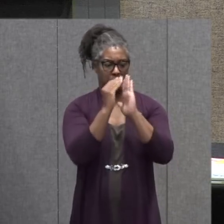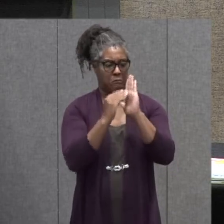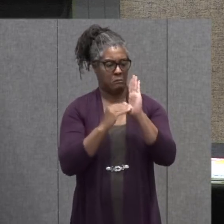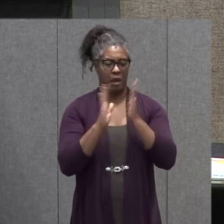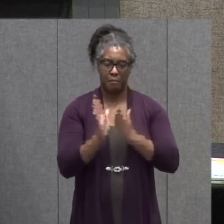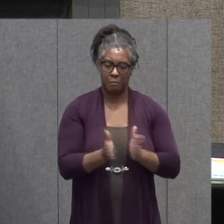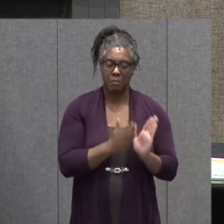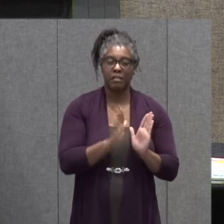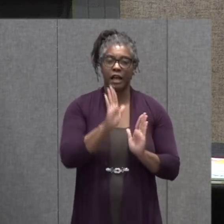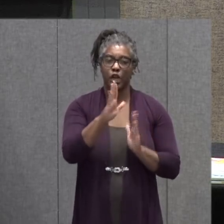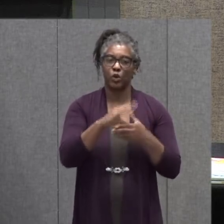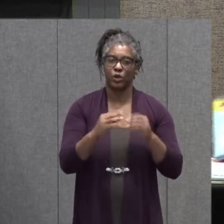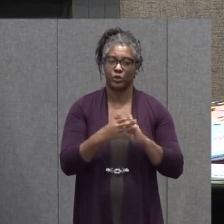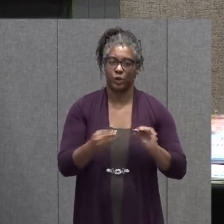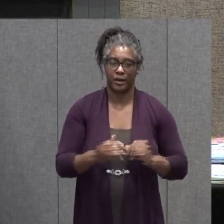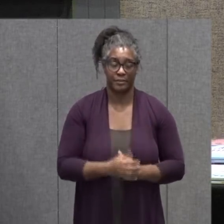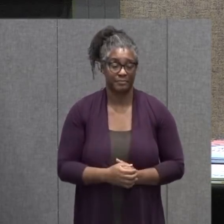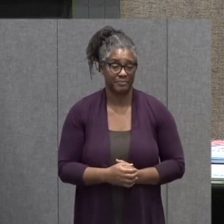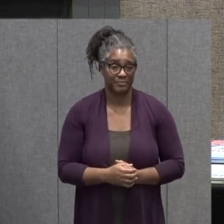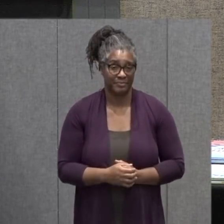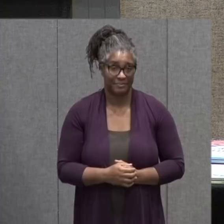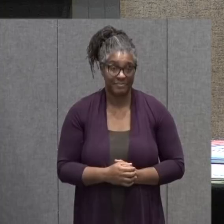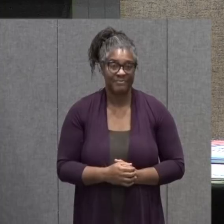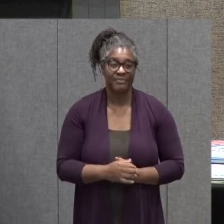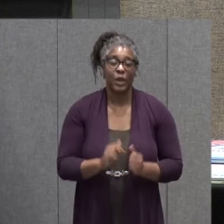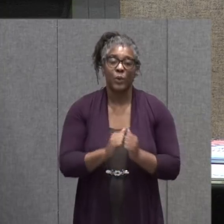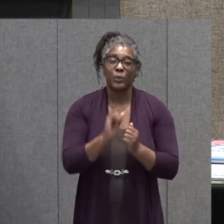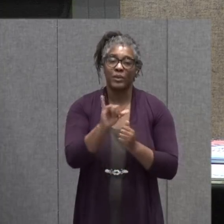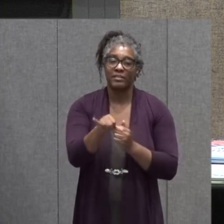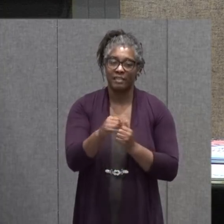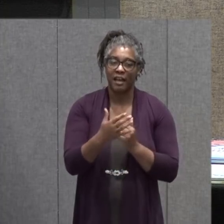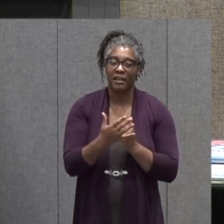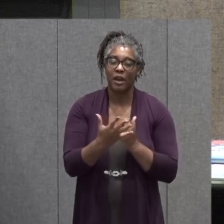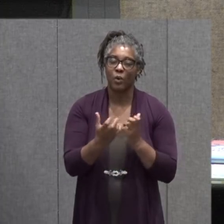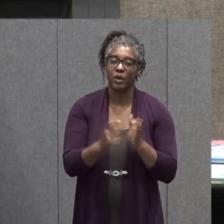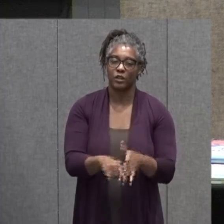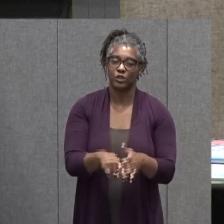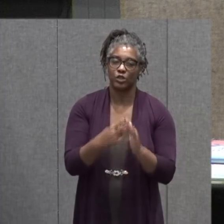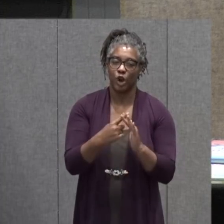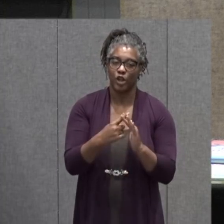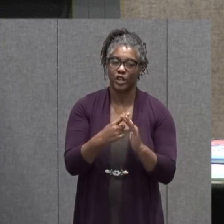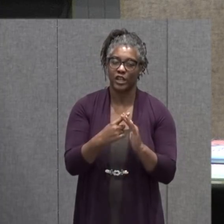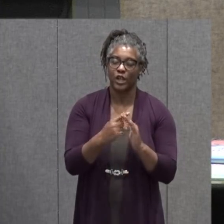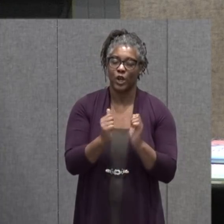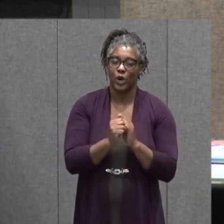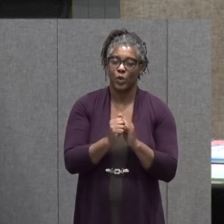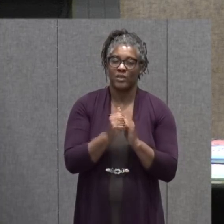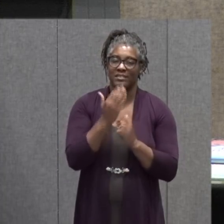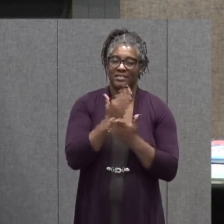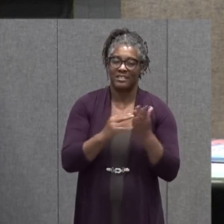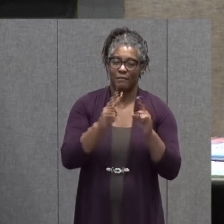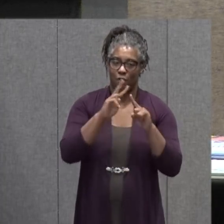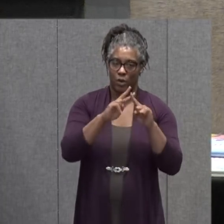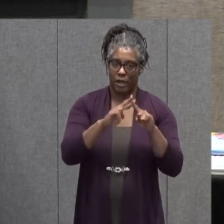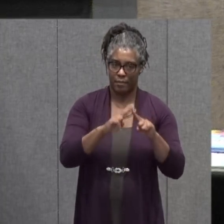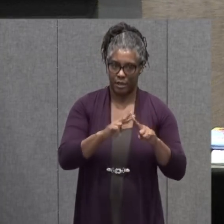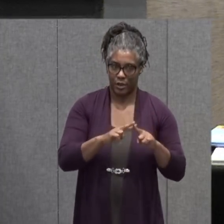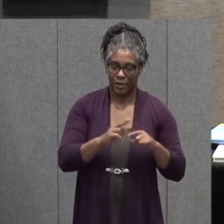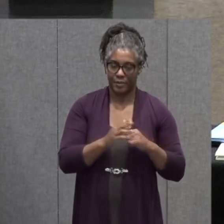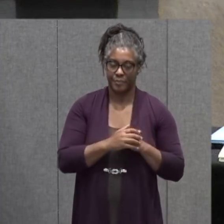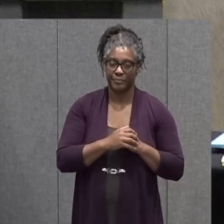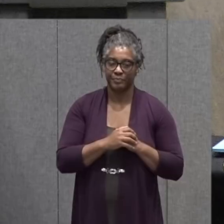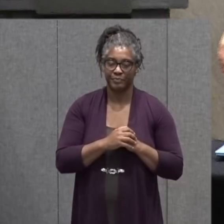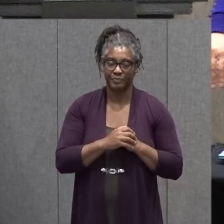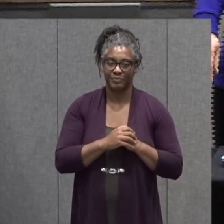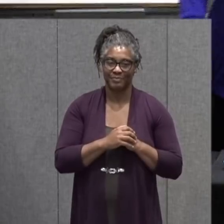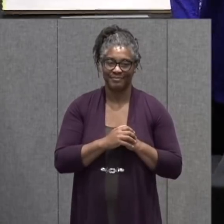girls, I am going to start off by going over with you guys a little bit of vocabulary so you know what I'm talking about. So I'm going to